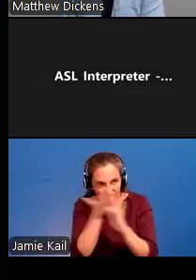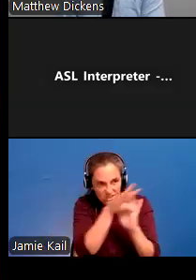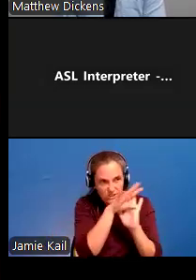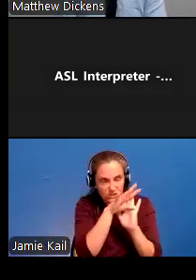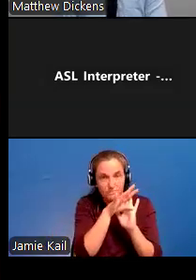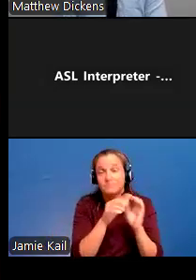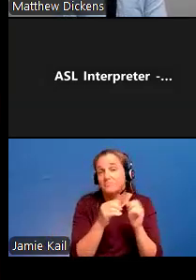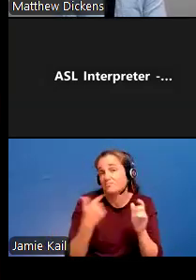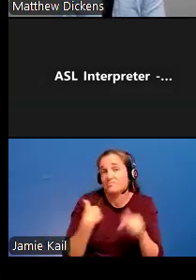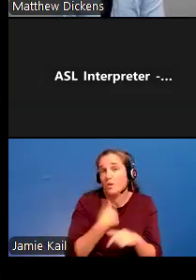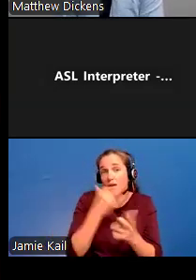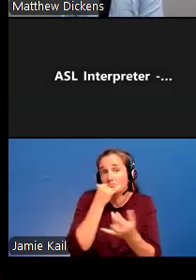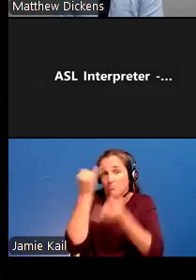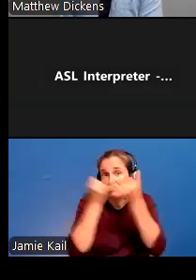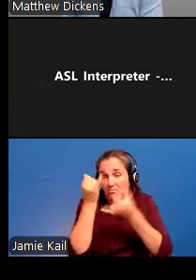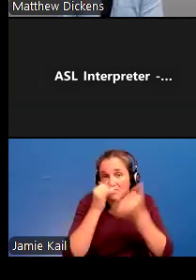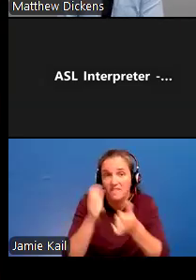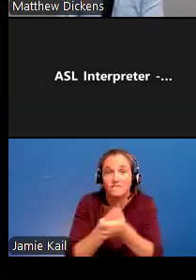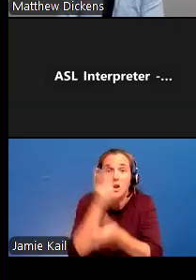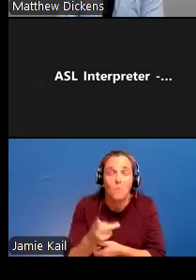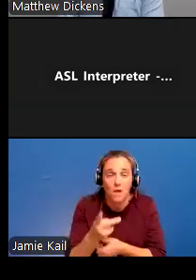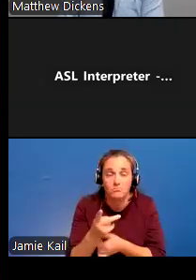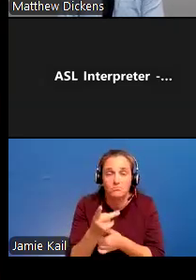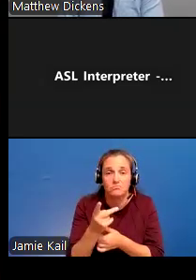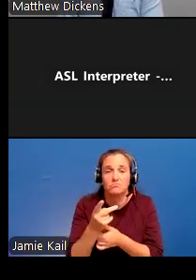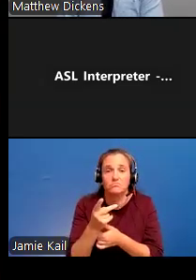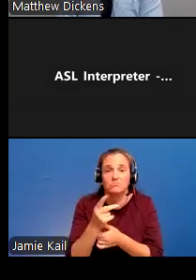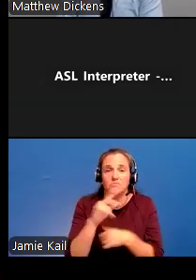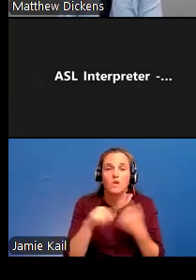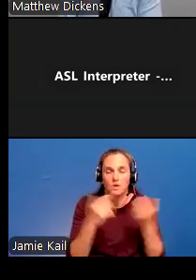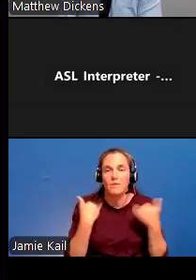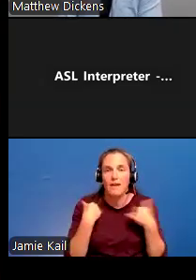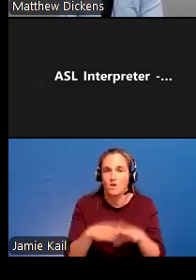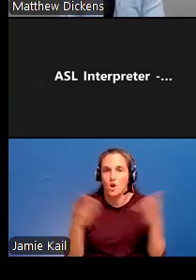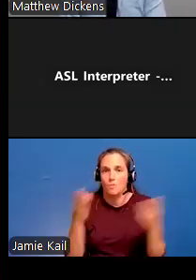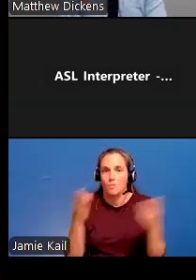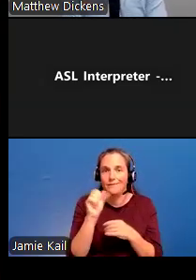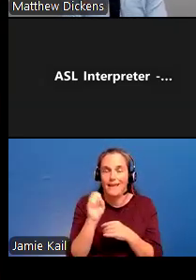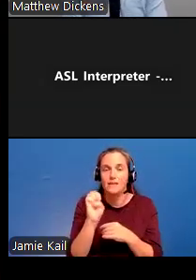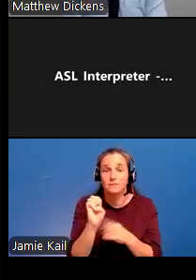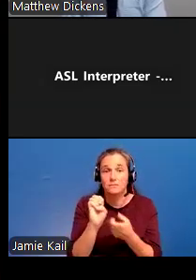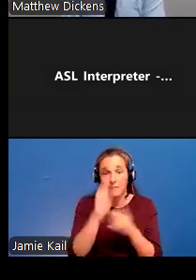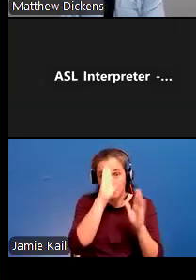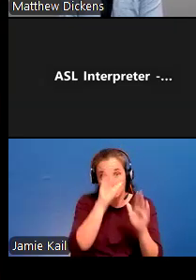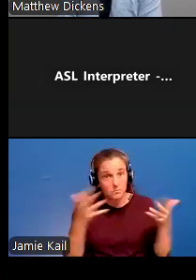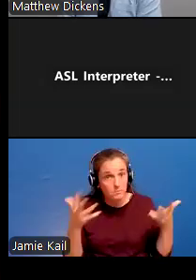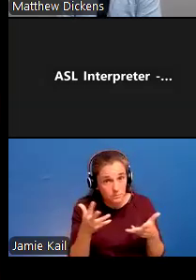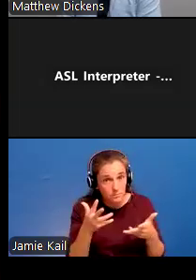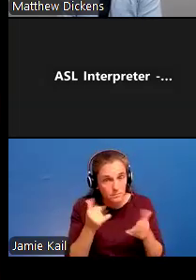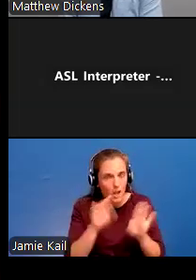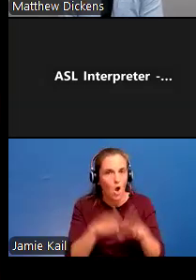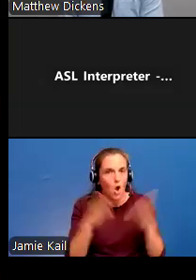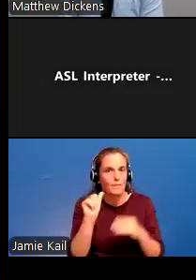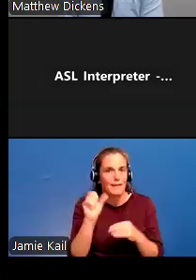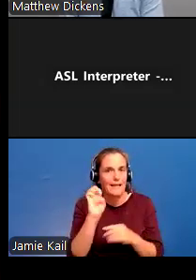additional phone calls and follow-up visits as necessary when we have an open case. The expectation is that when we have an open case, we see